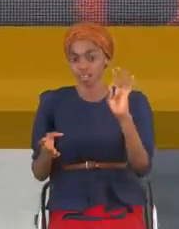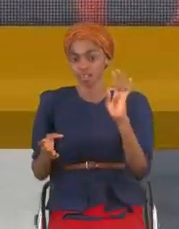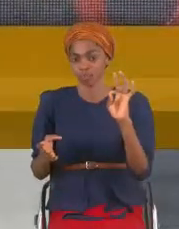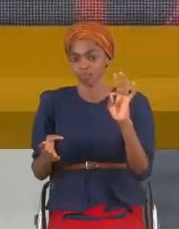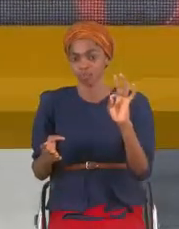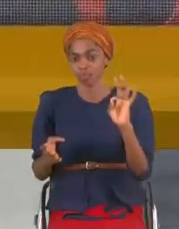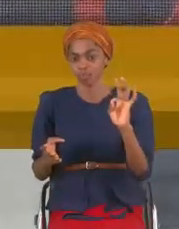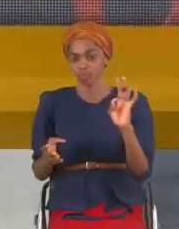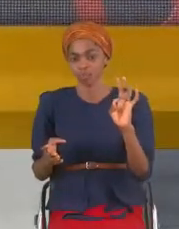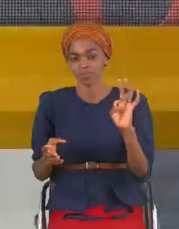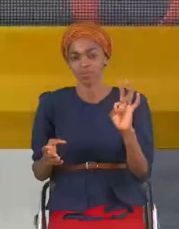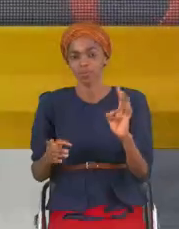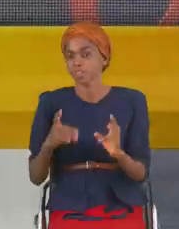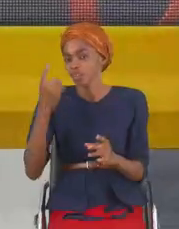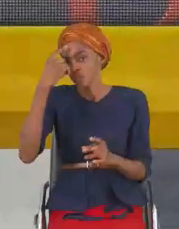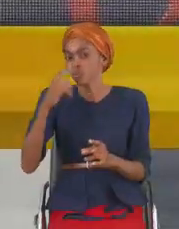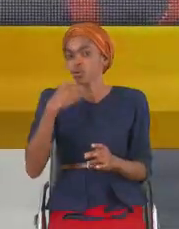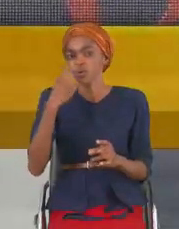from verse 7. For who